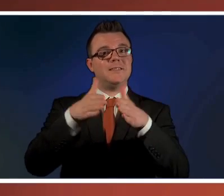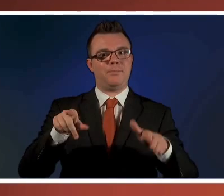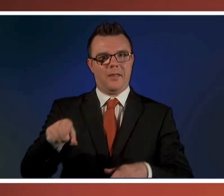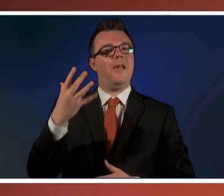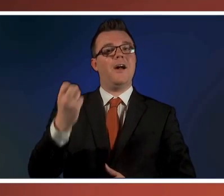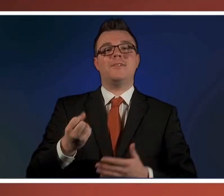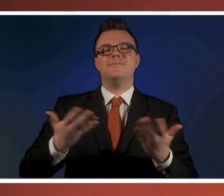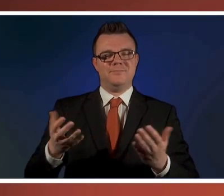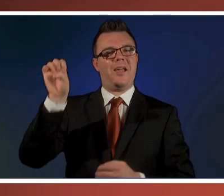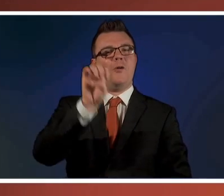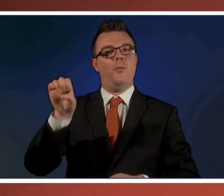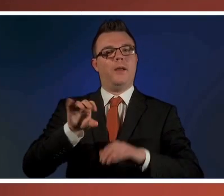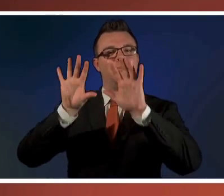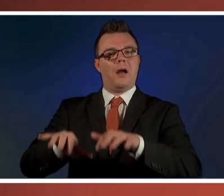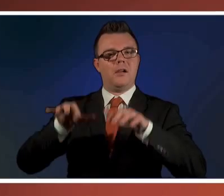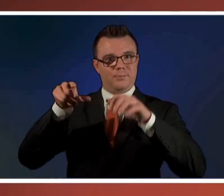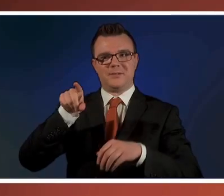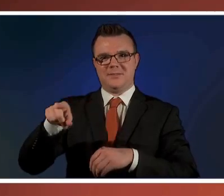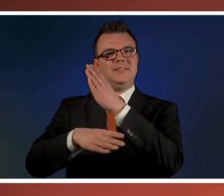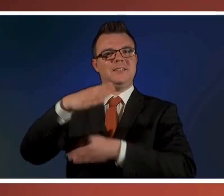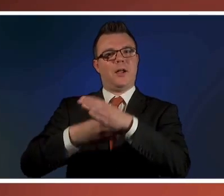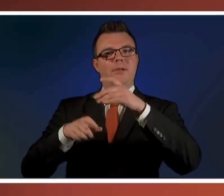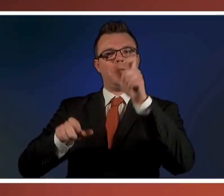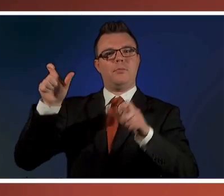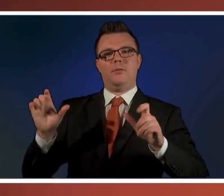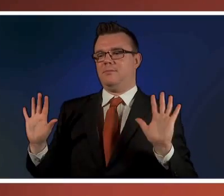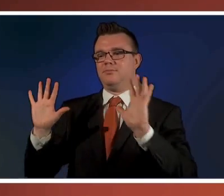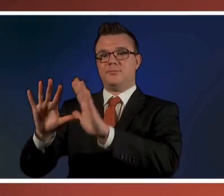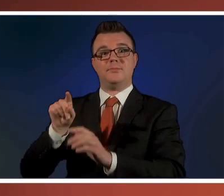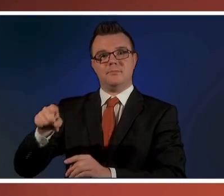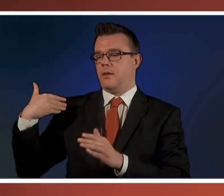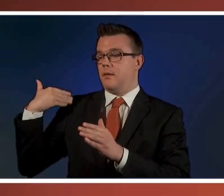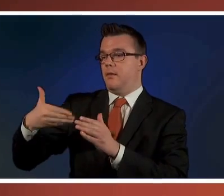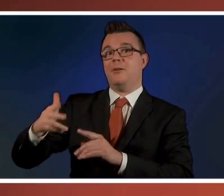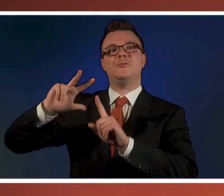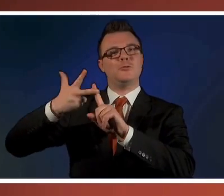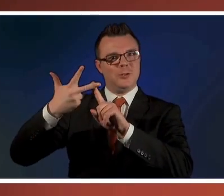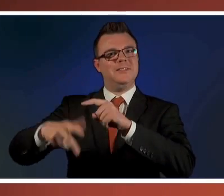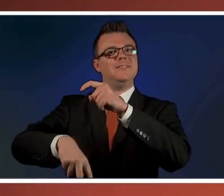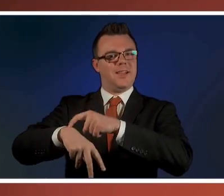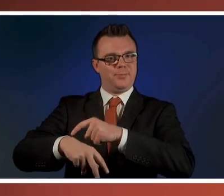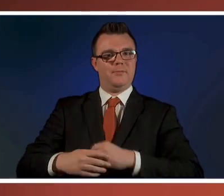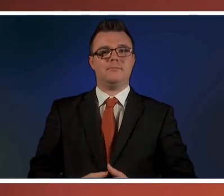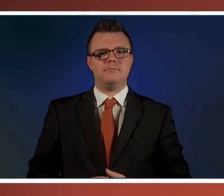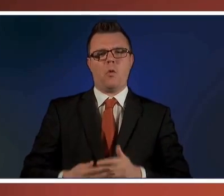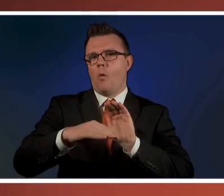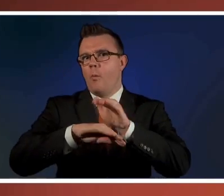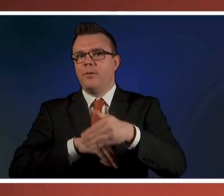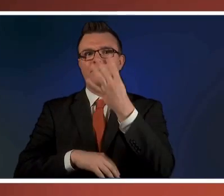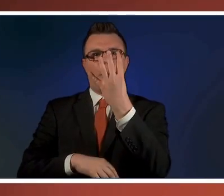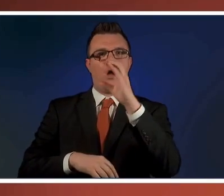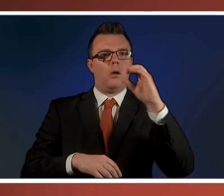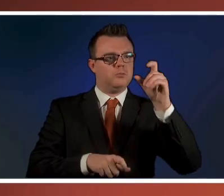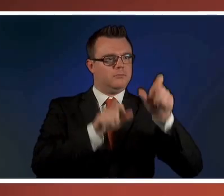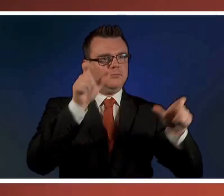5 December, the third European Parliament of Persons with Disabilities will gather more